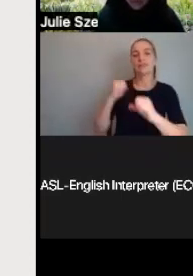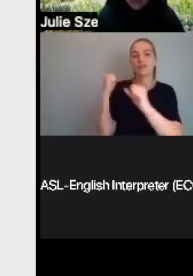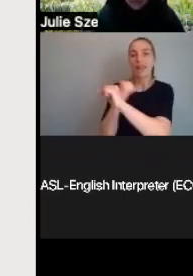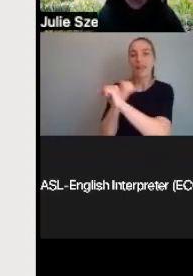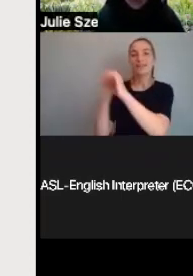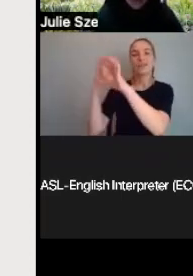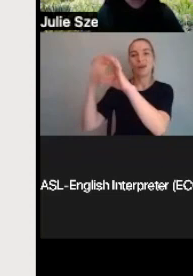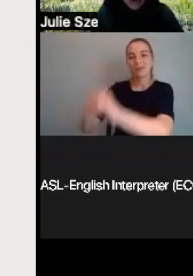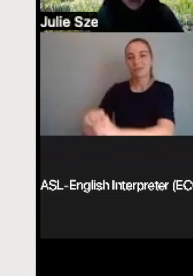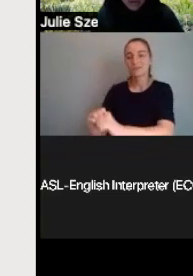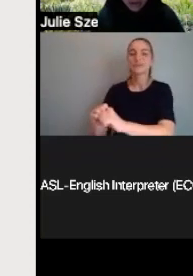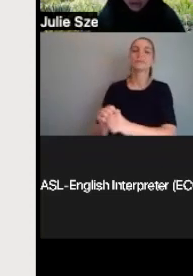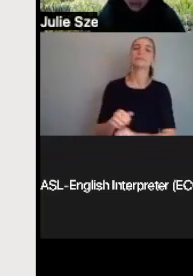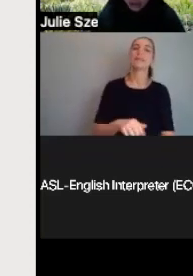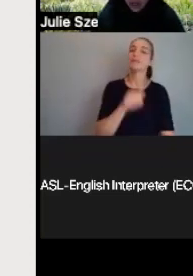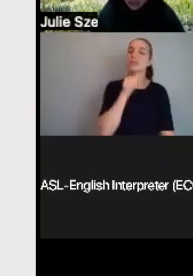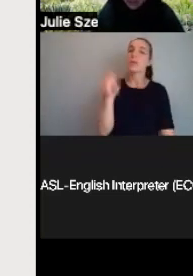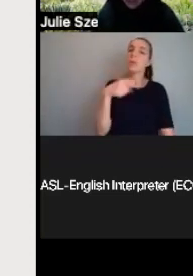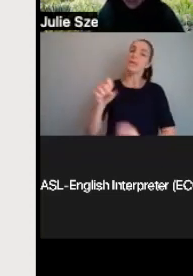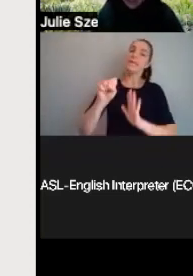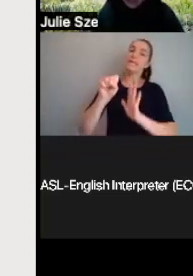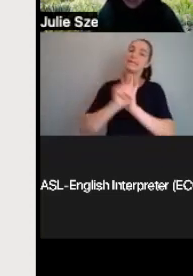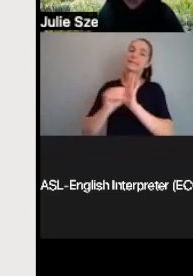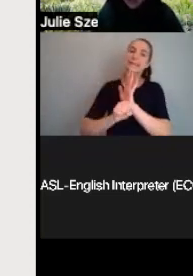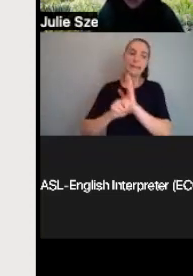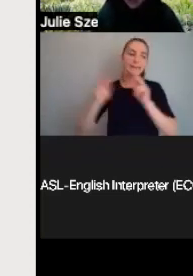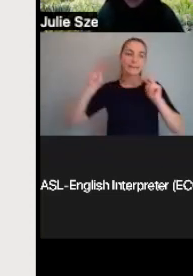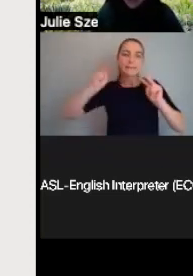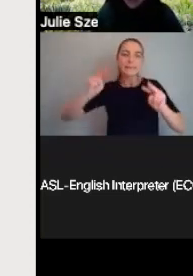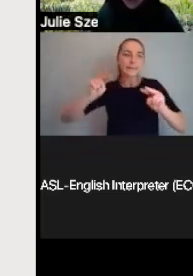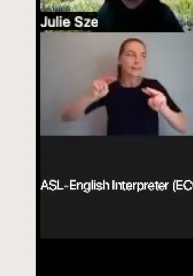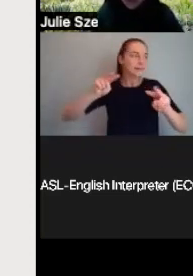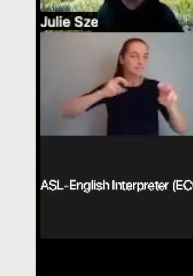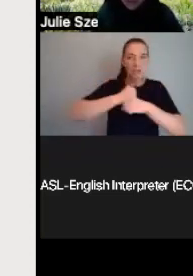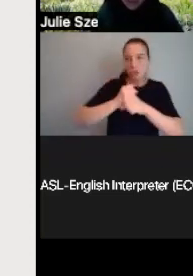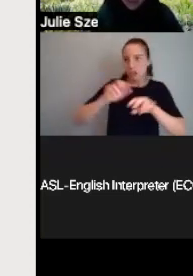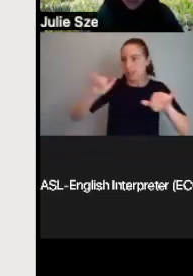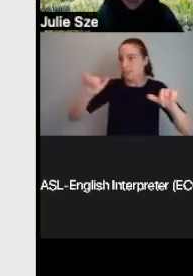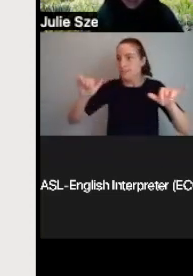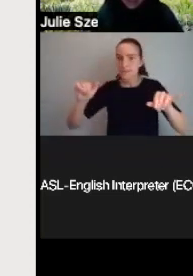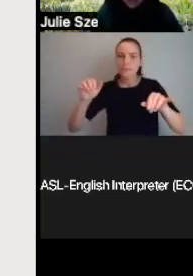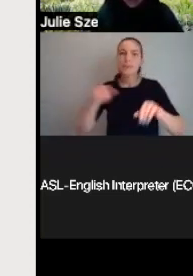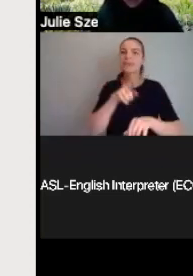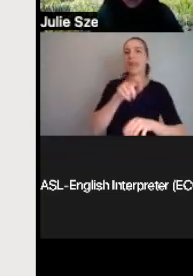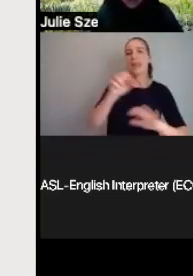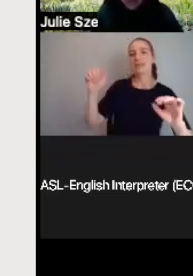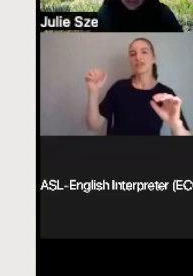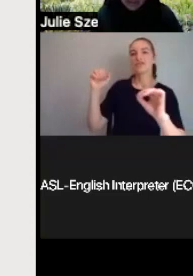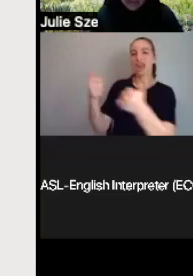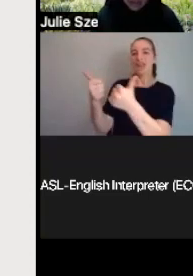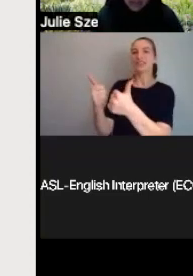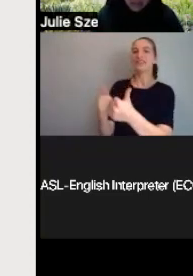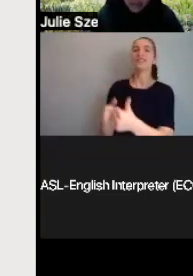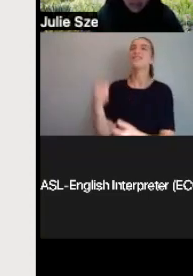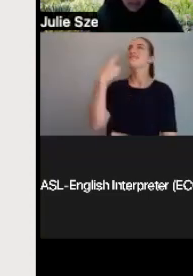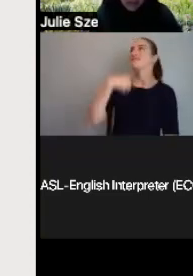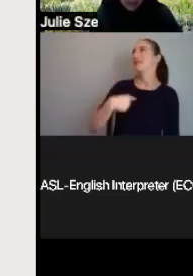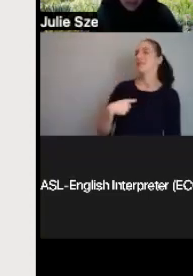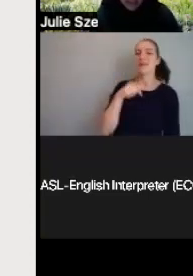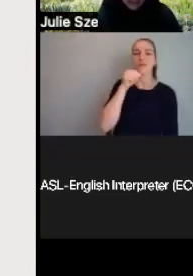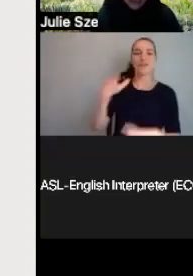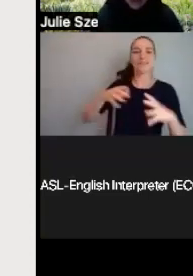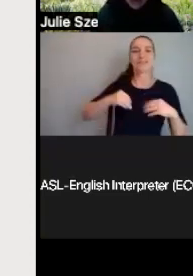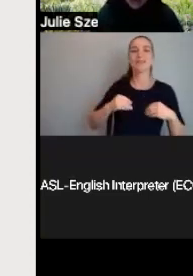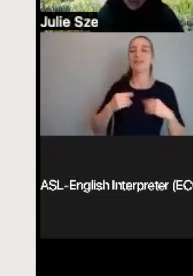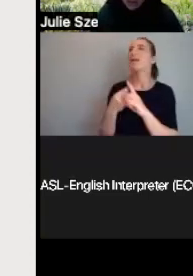reformism. Rather, they challenge the status quo, rather than fixing and tinkering within a system that's based on